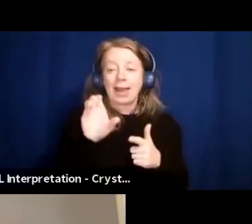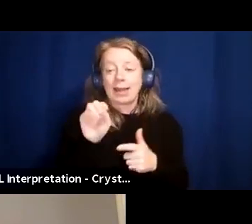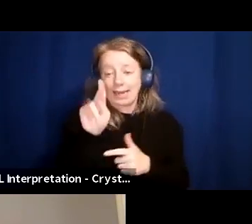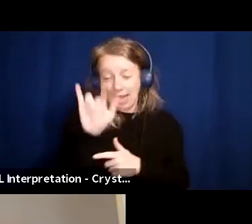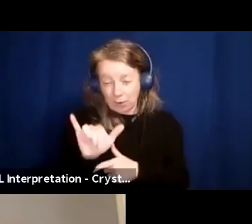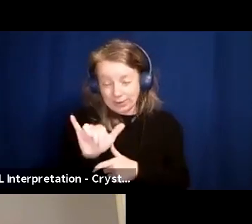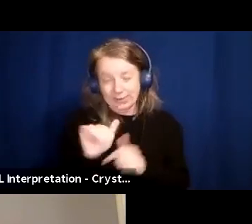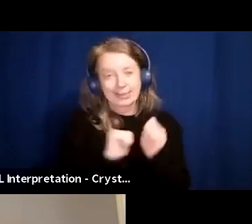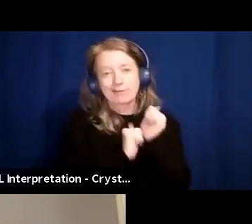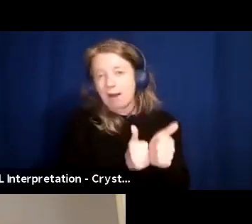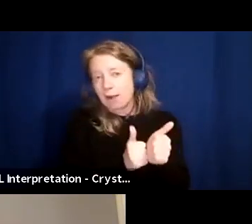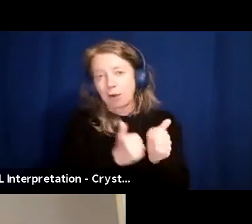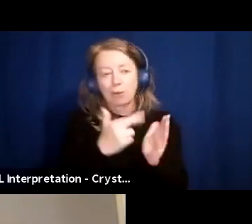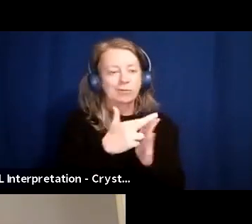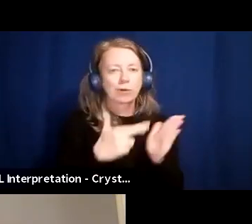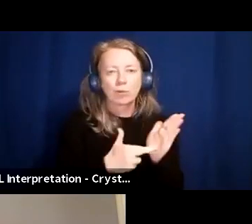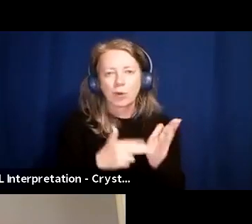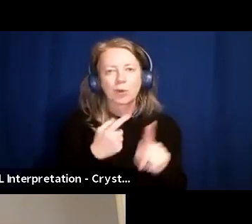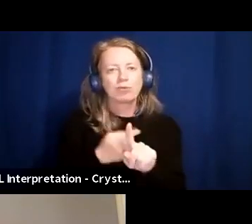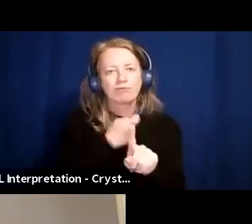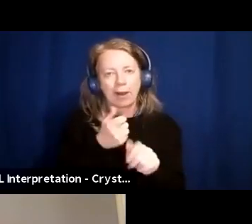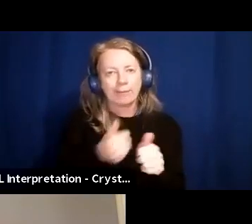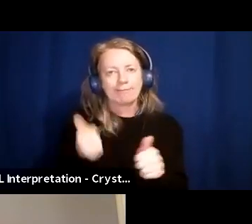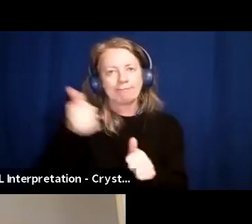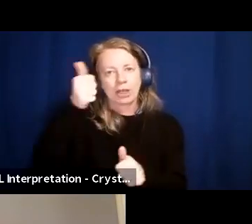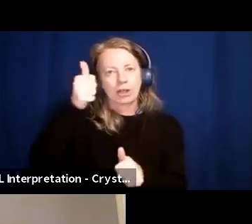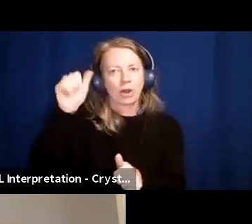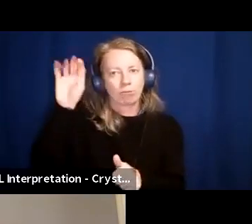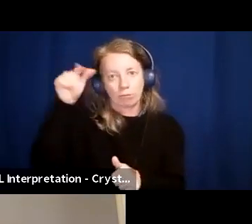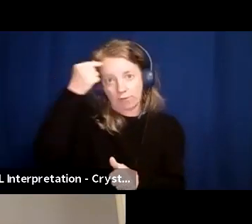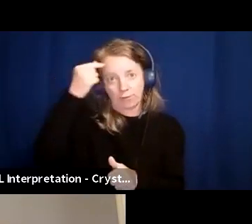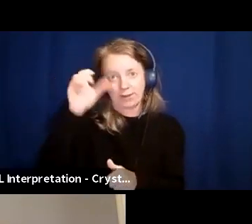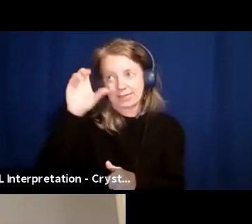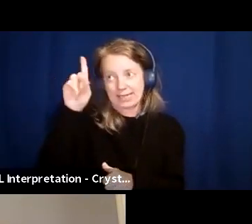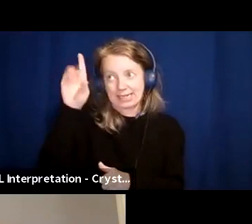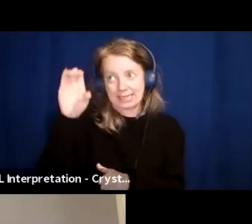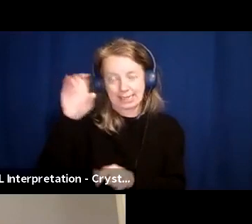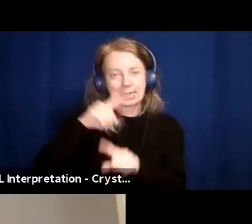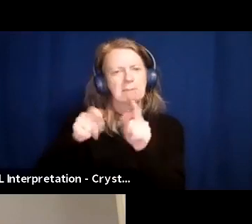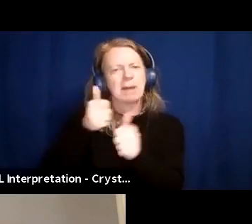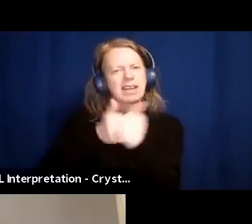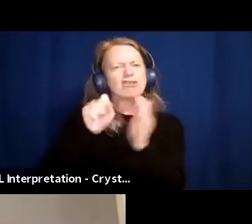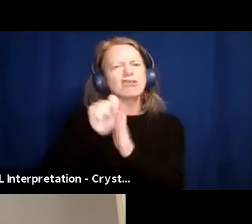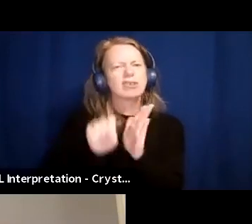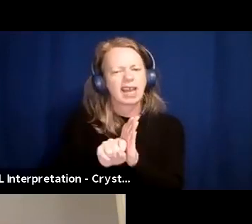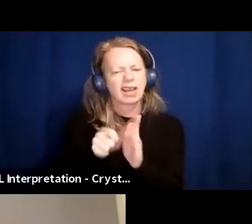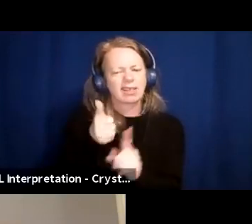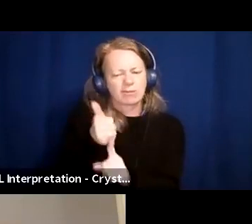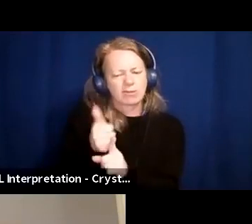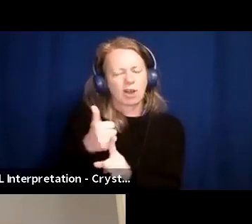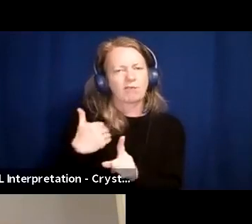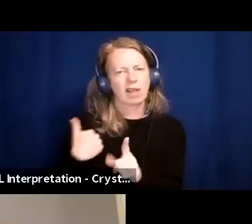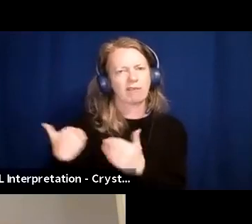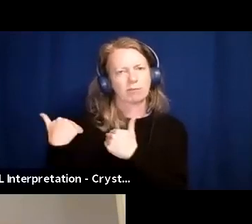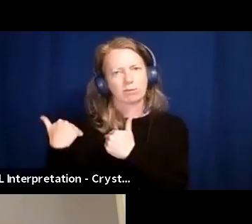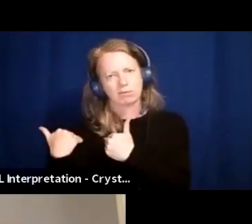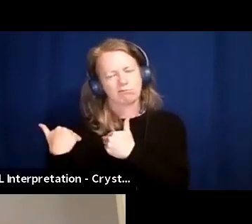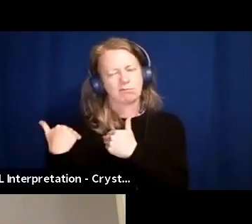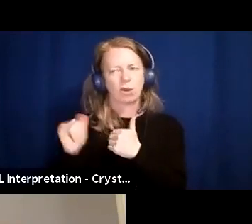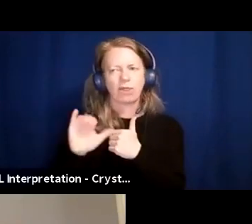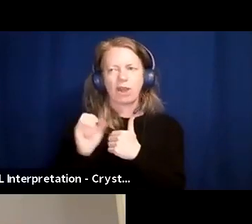rules, from the CDC, but each state has also their own way they're doing